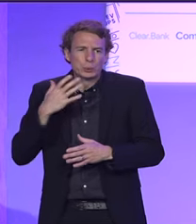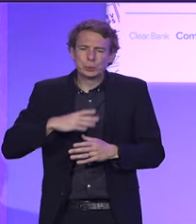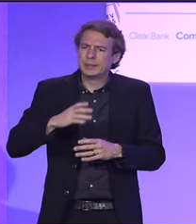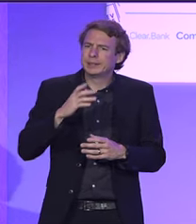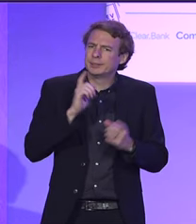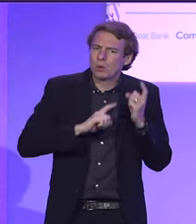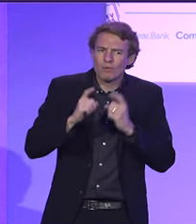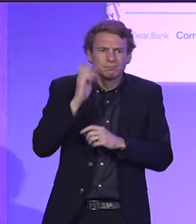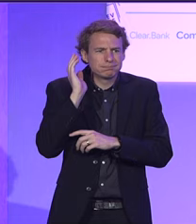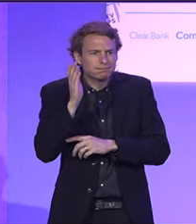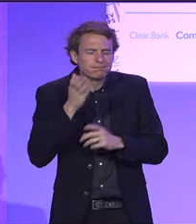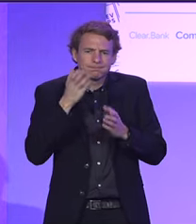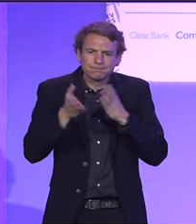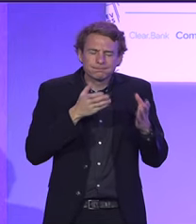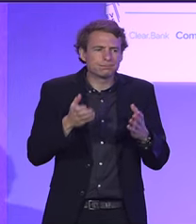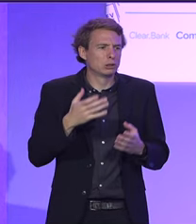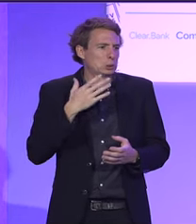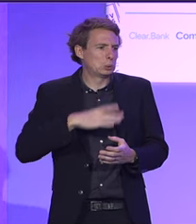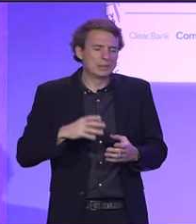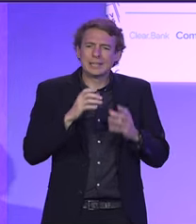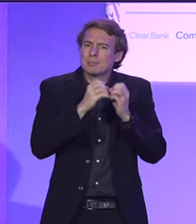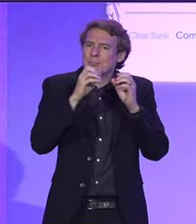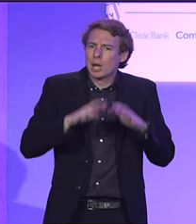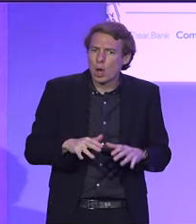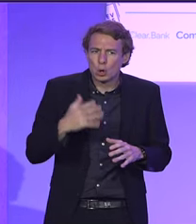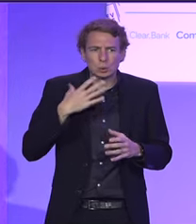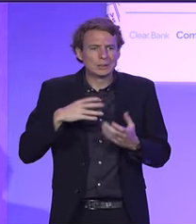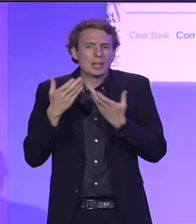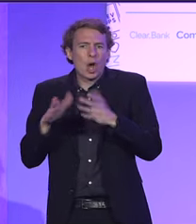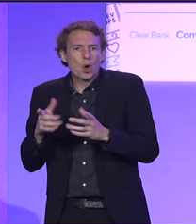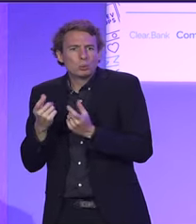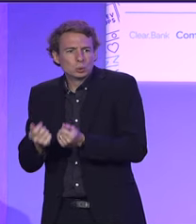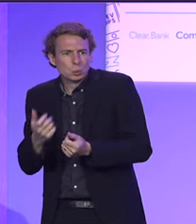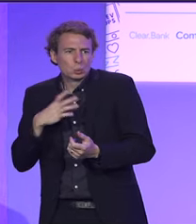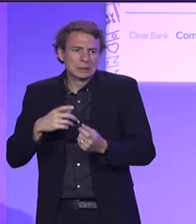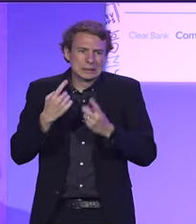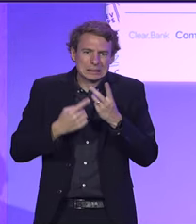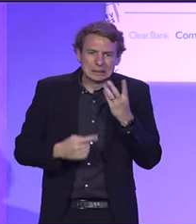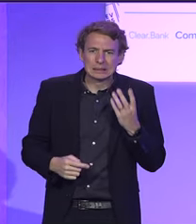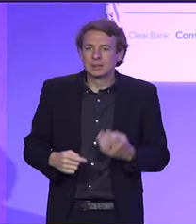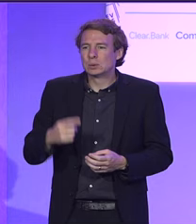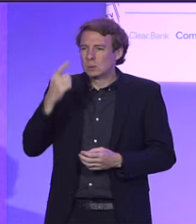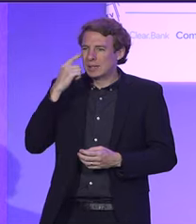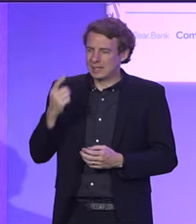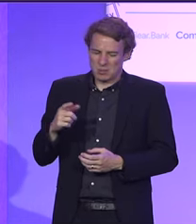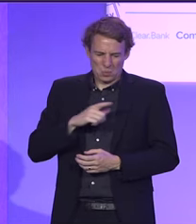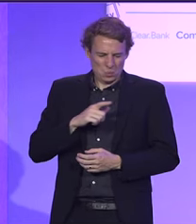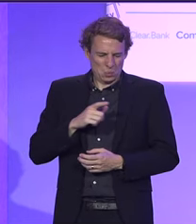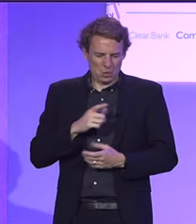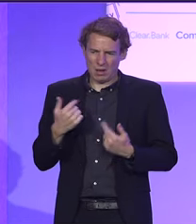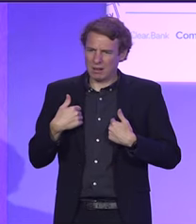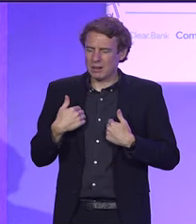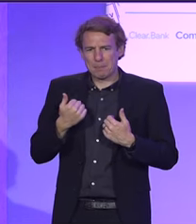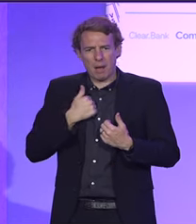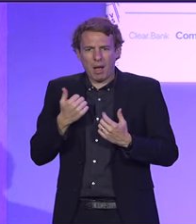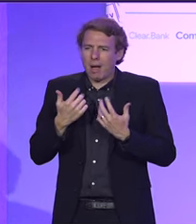with the community, and the list goes on. And you're probably wondering why. Why is my technical ability not enough?